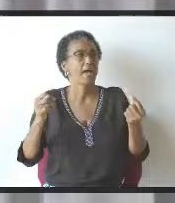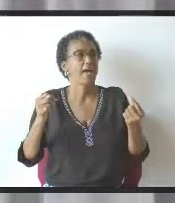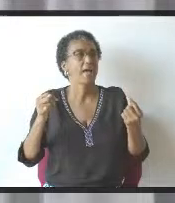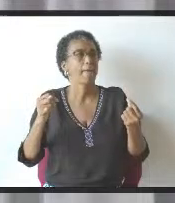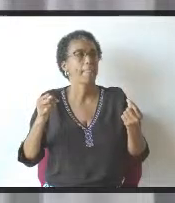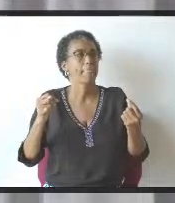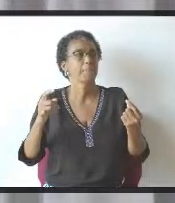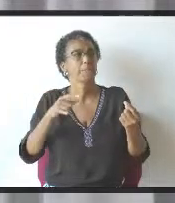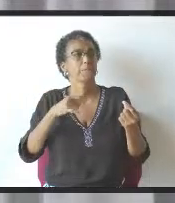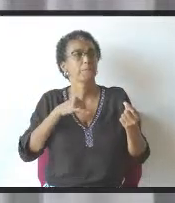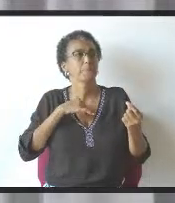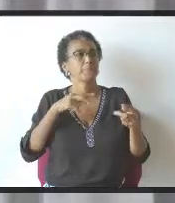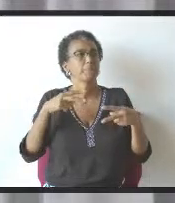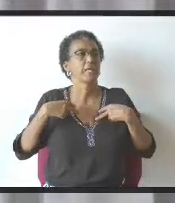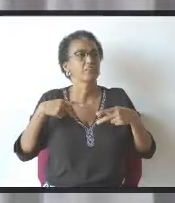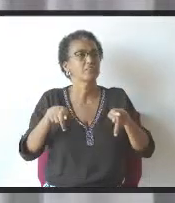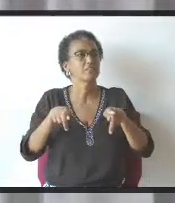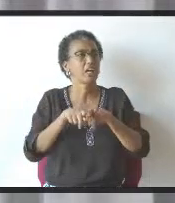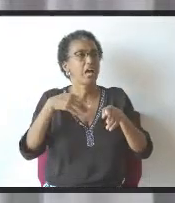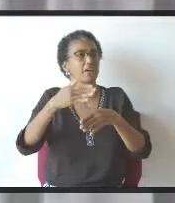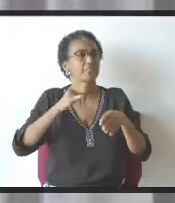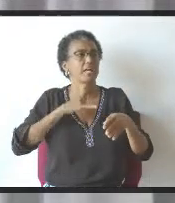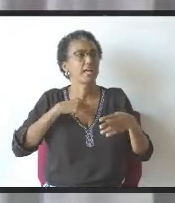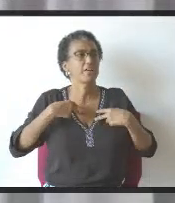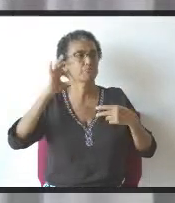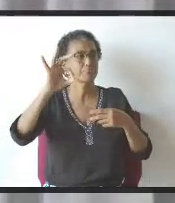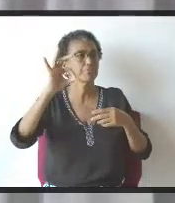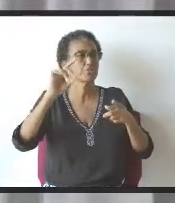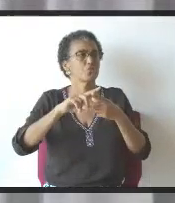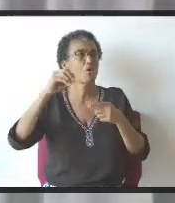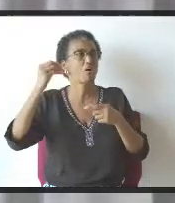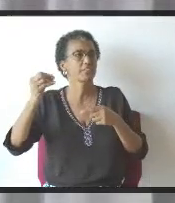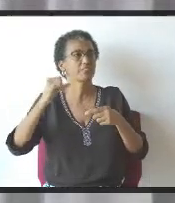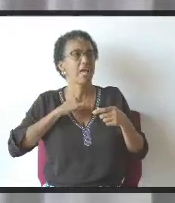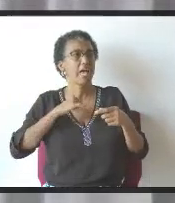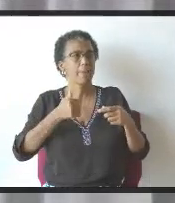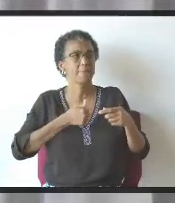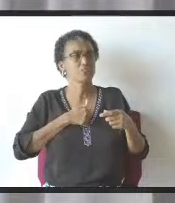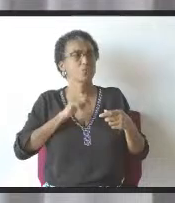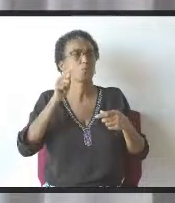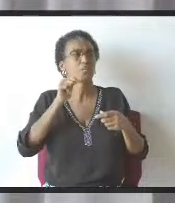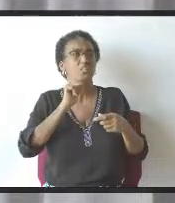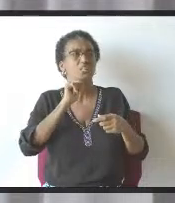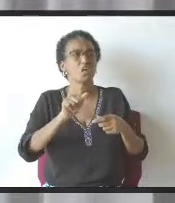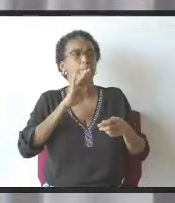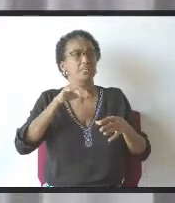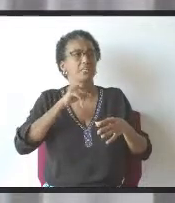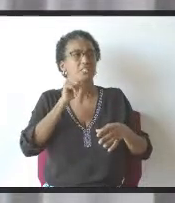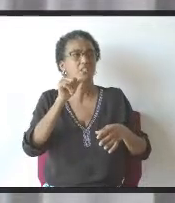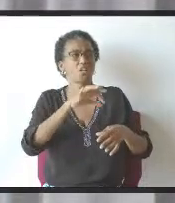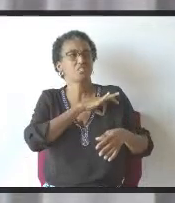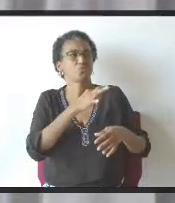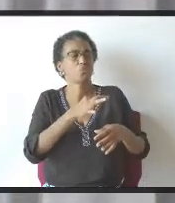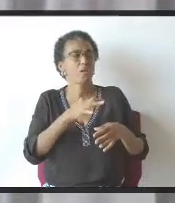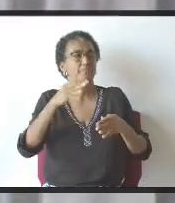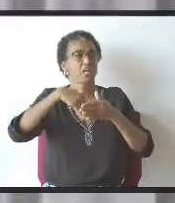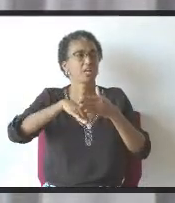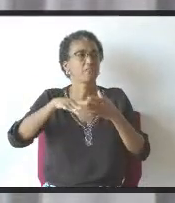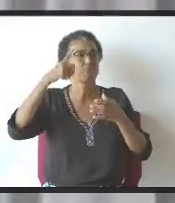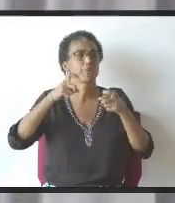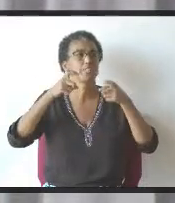slave, so that after I have preached to others, I myself will not be disqualified for the prize. This is the word of the